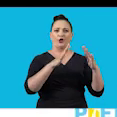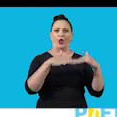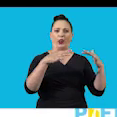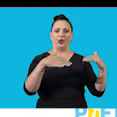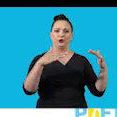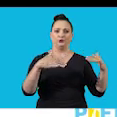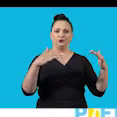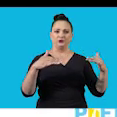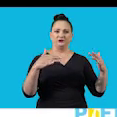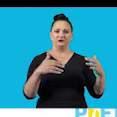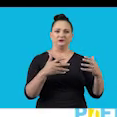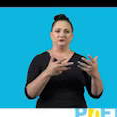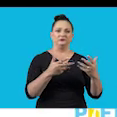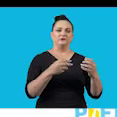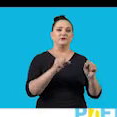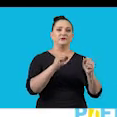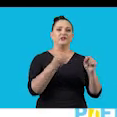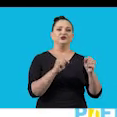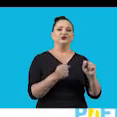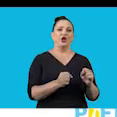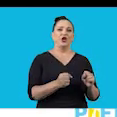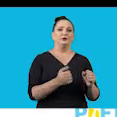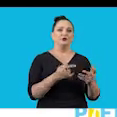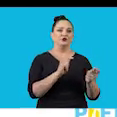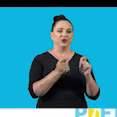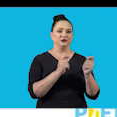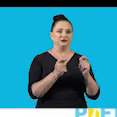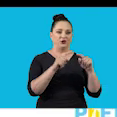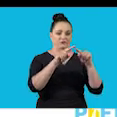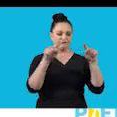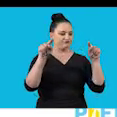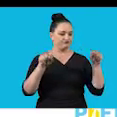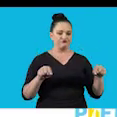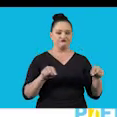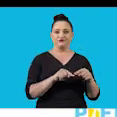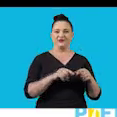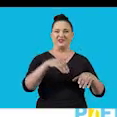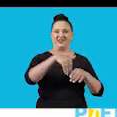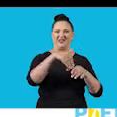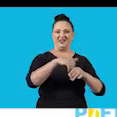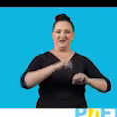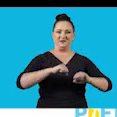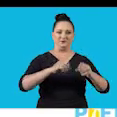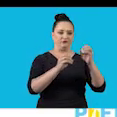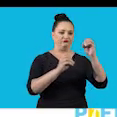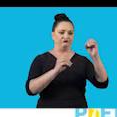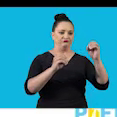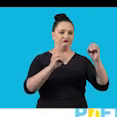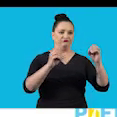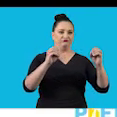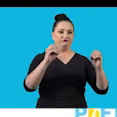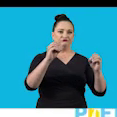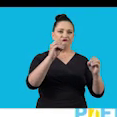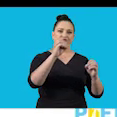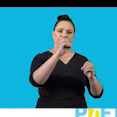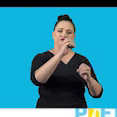liquid phase, whereby now the shape is taking, the particles are taking the shape of the container, and the spaces between the particles now